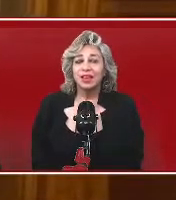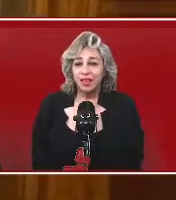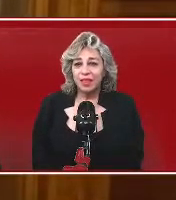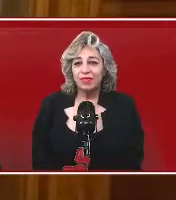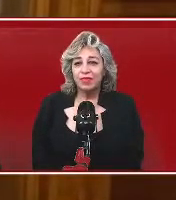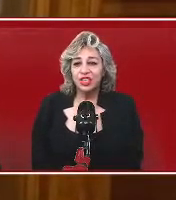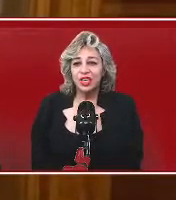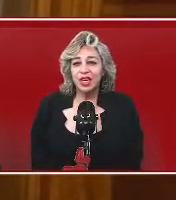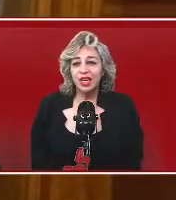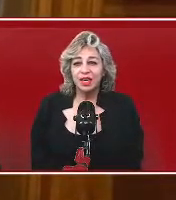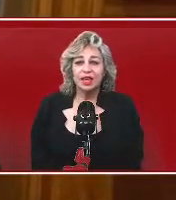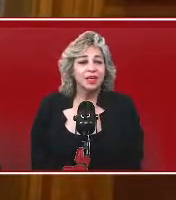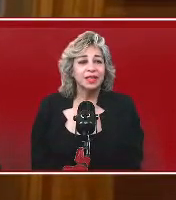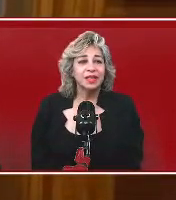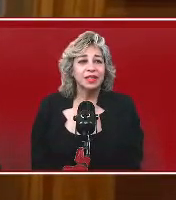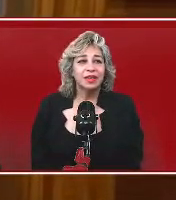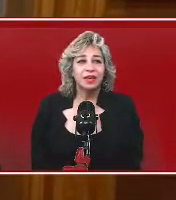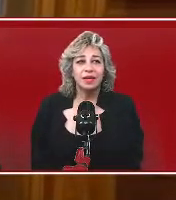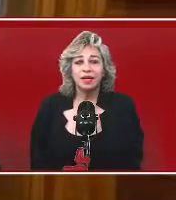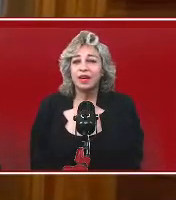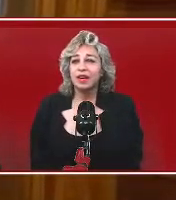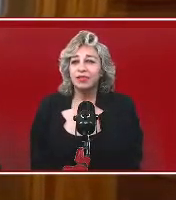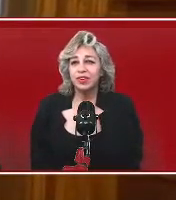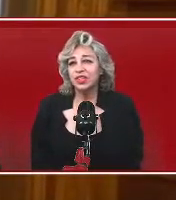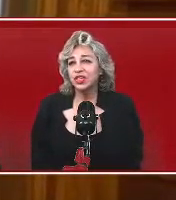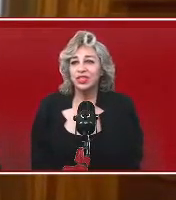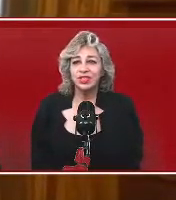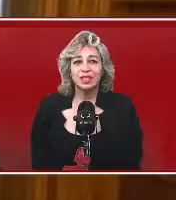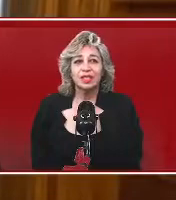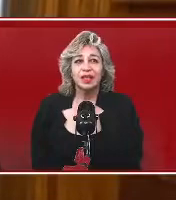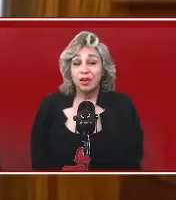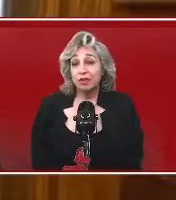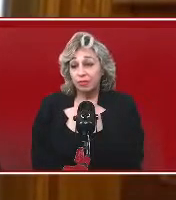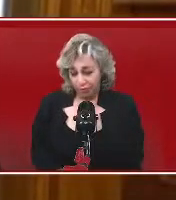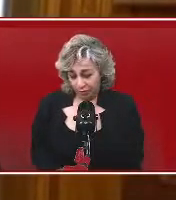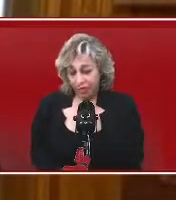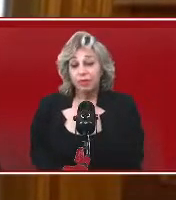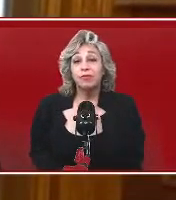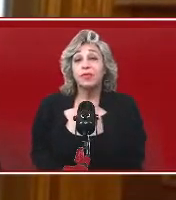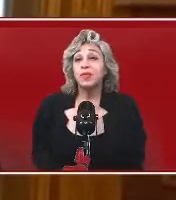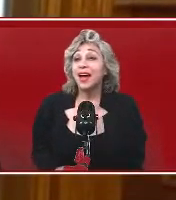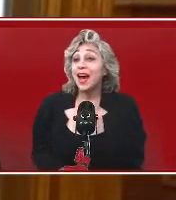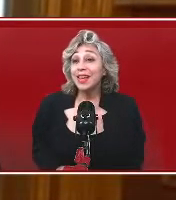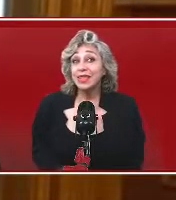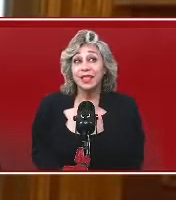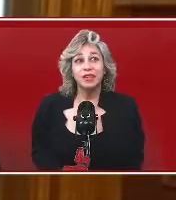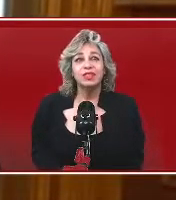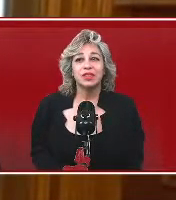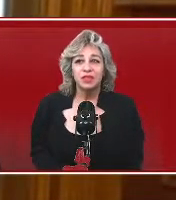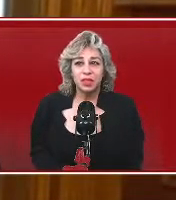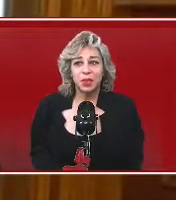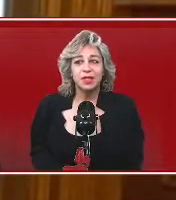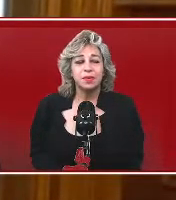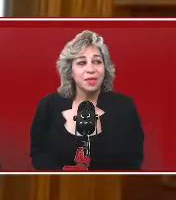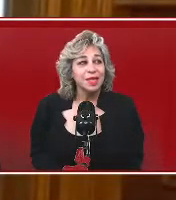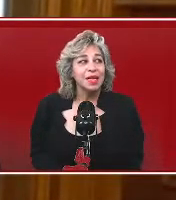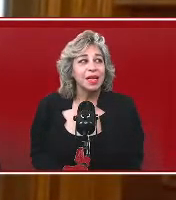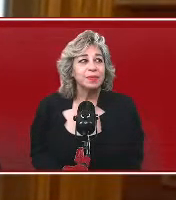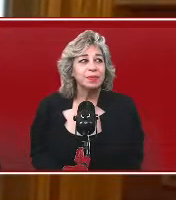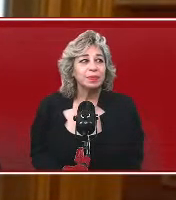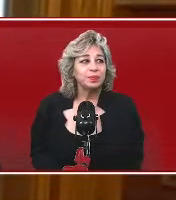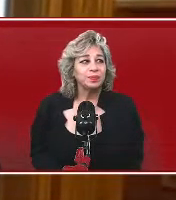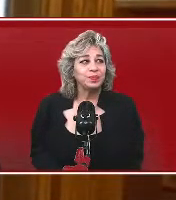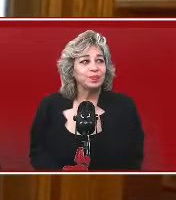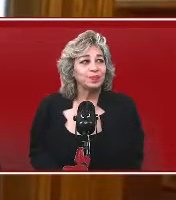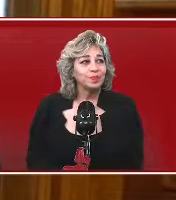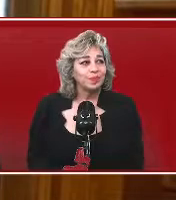funcionarios the functioning el más alto officials nivel de responsabilidad, from the highest levels of responsibility,